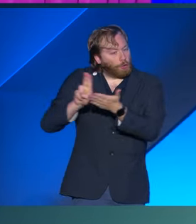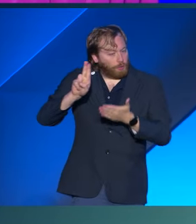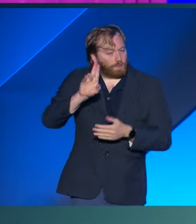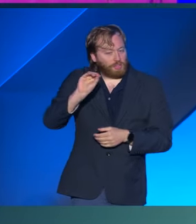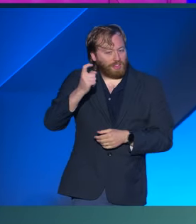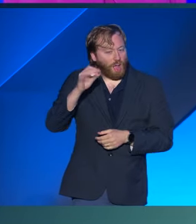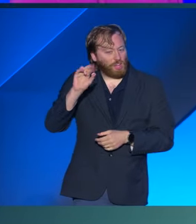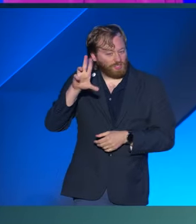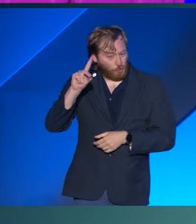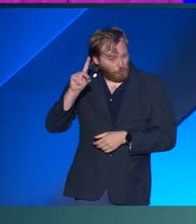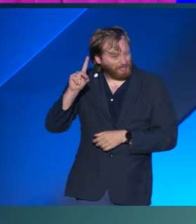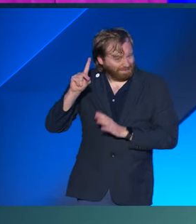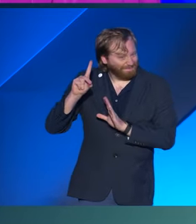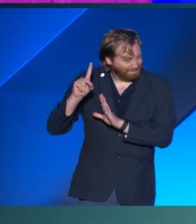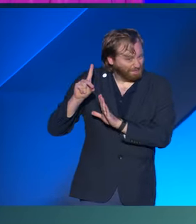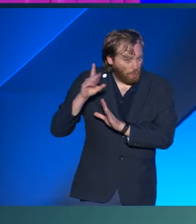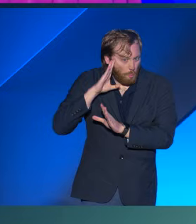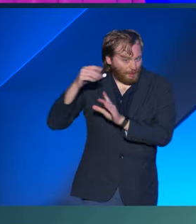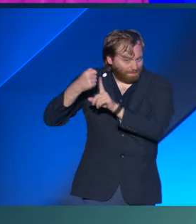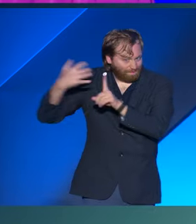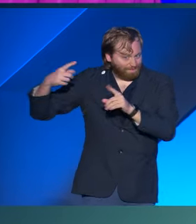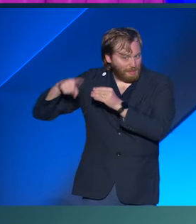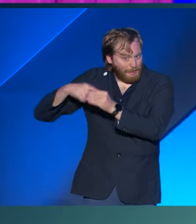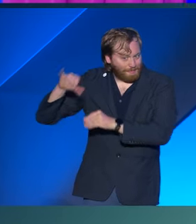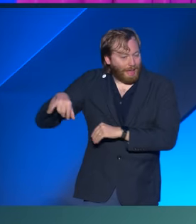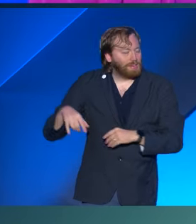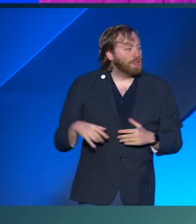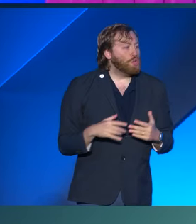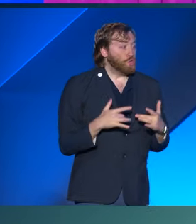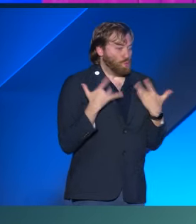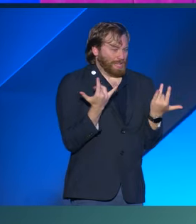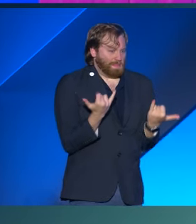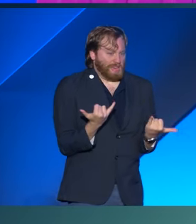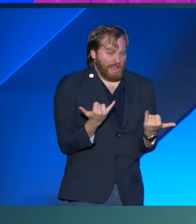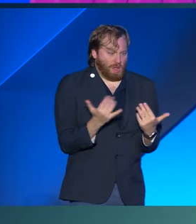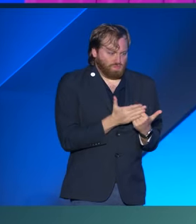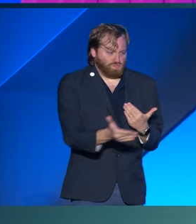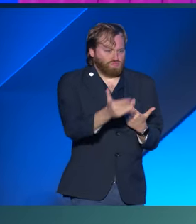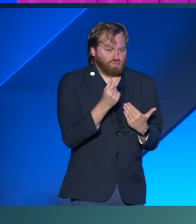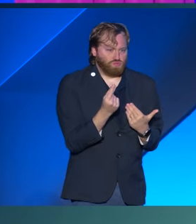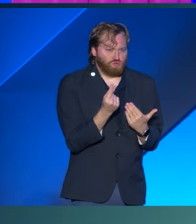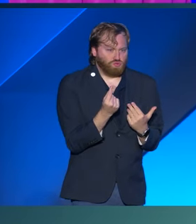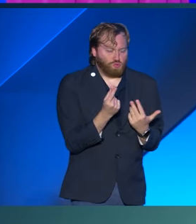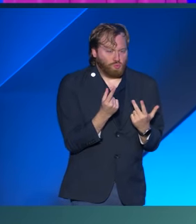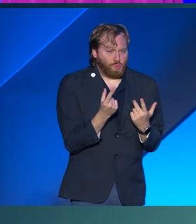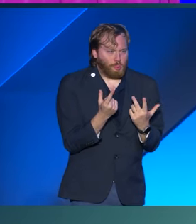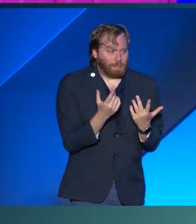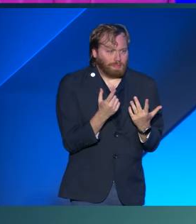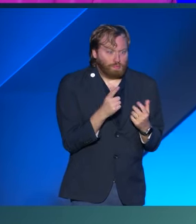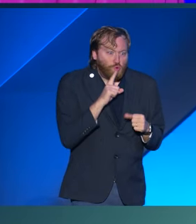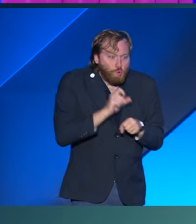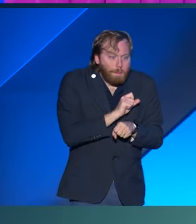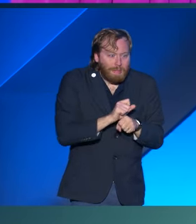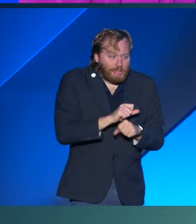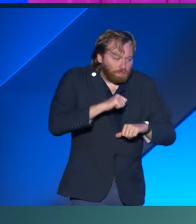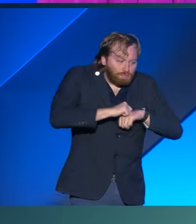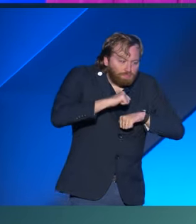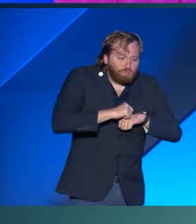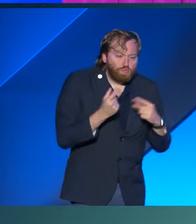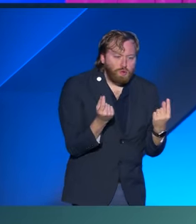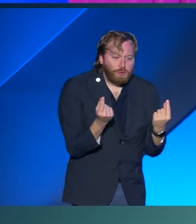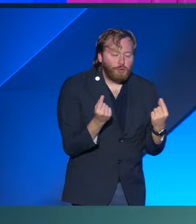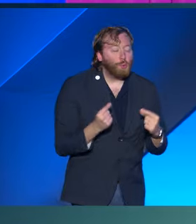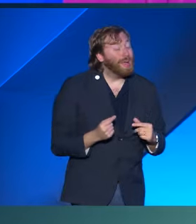So, where do we go from here? What are some tangible actions that can be taken? At the highest level, we